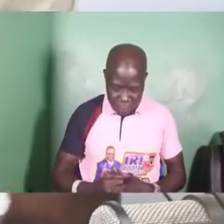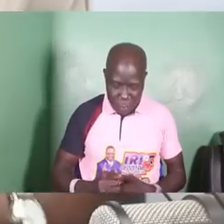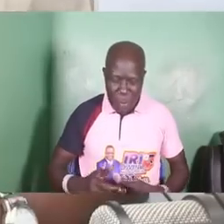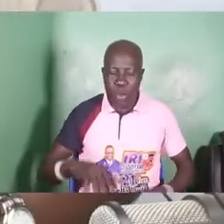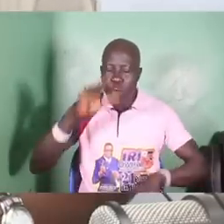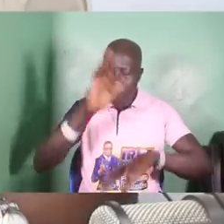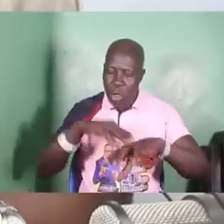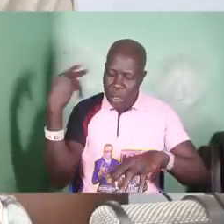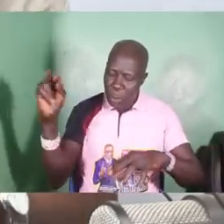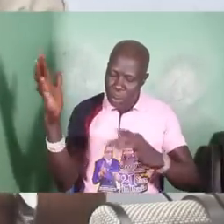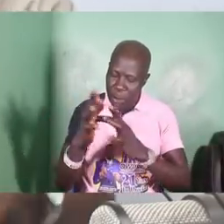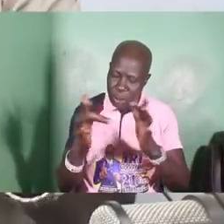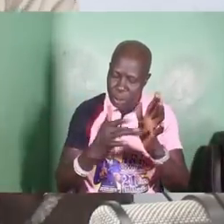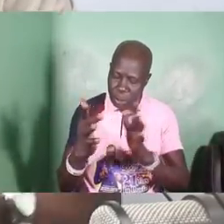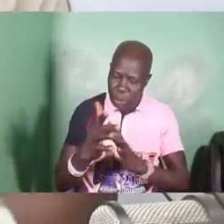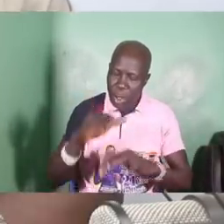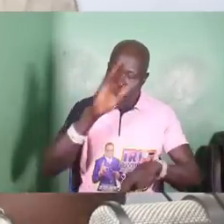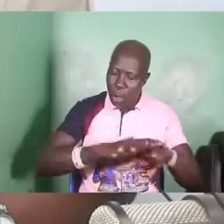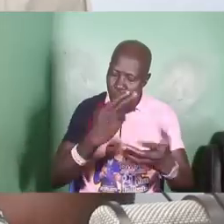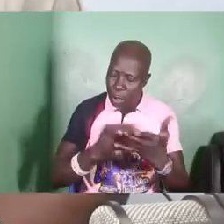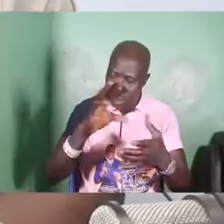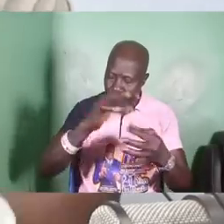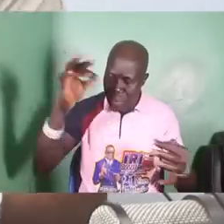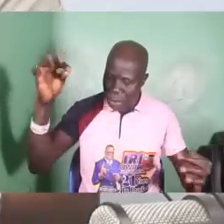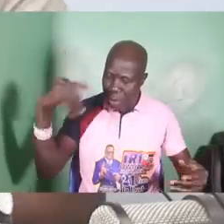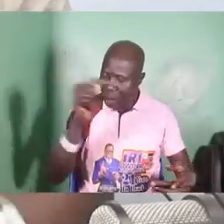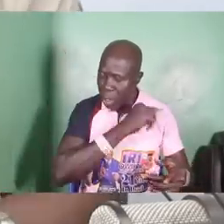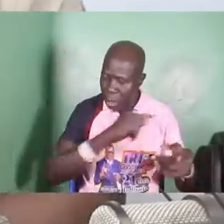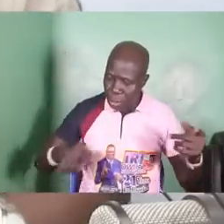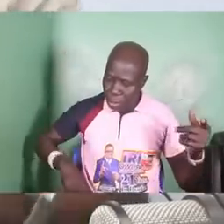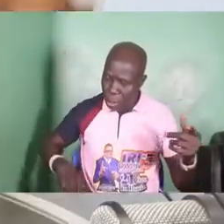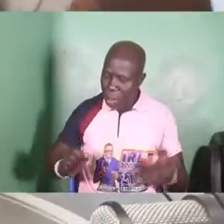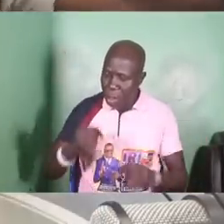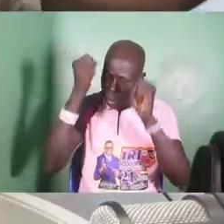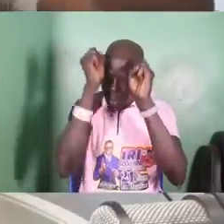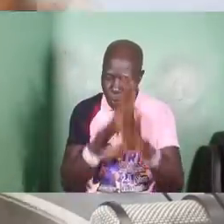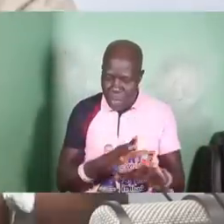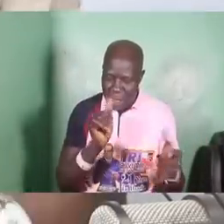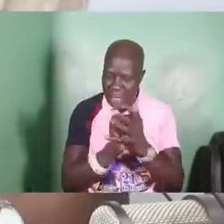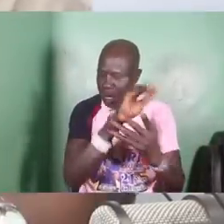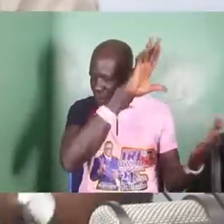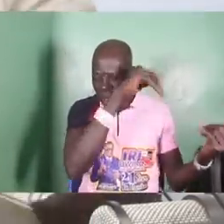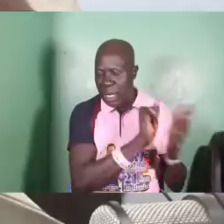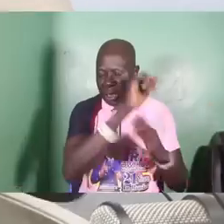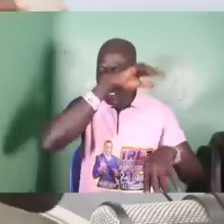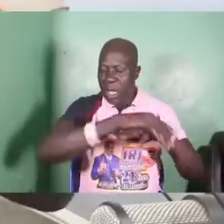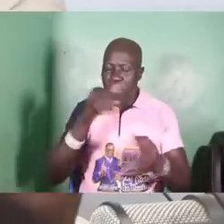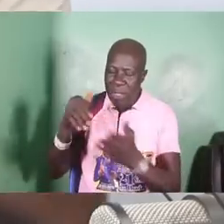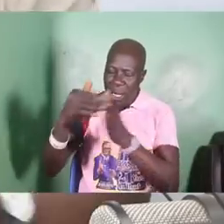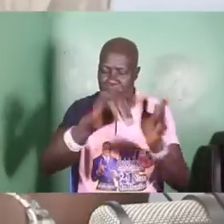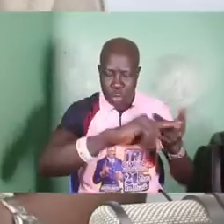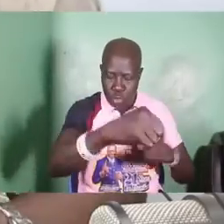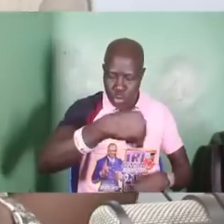e pe oruko Jesus e pe emi ma Oluwa ibukun ero tele e dari esi